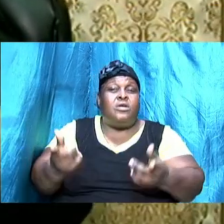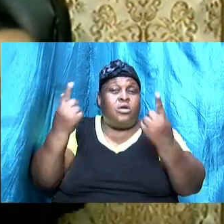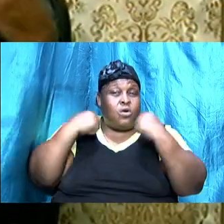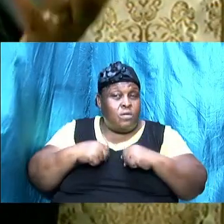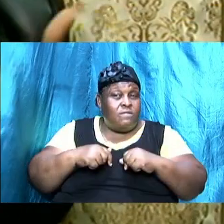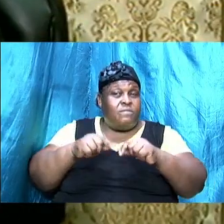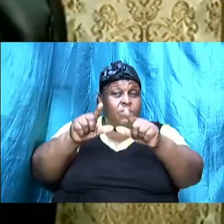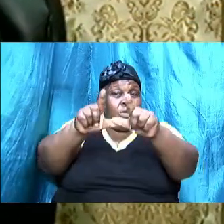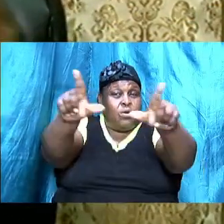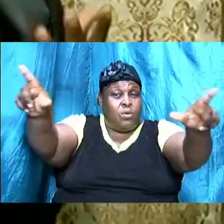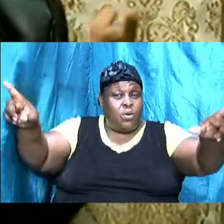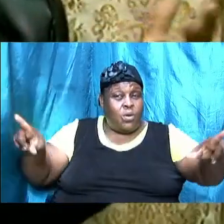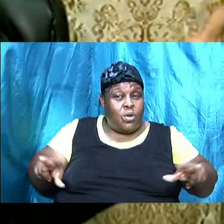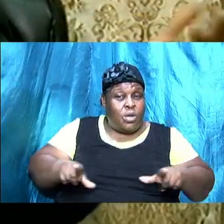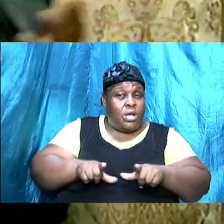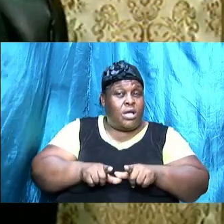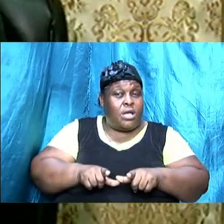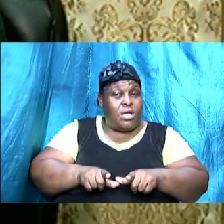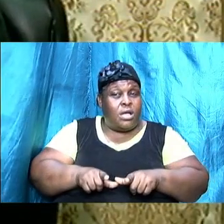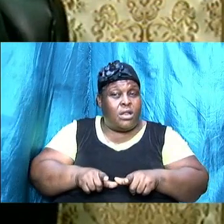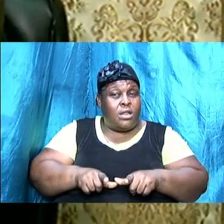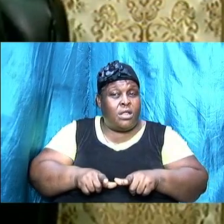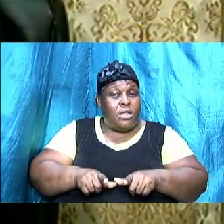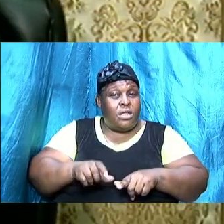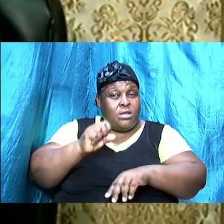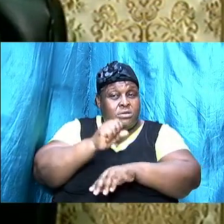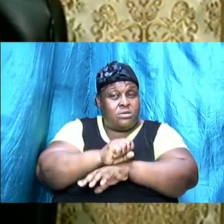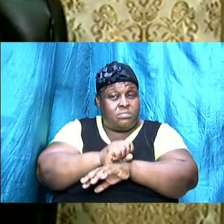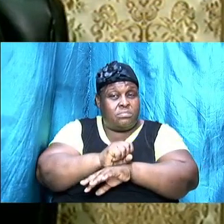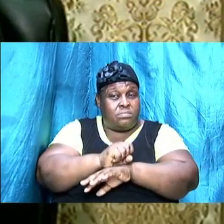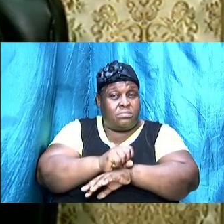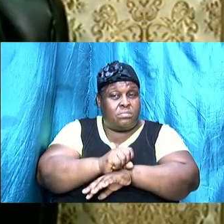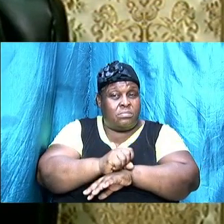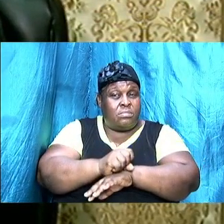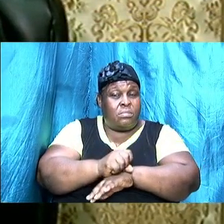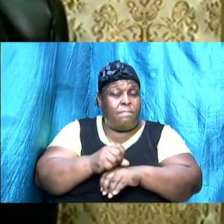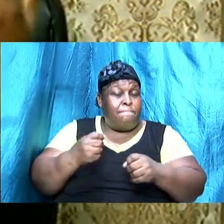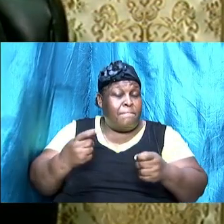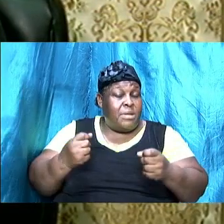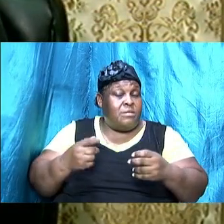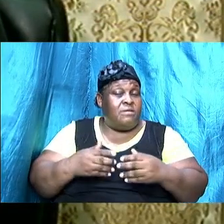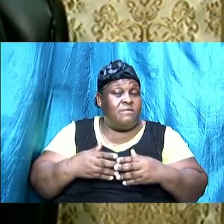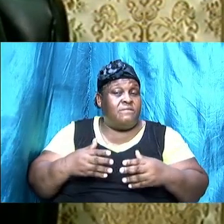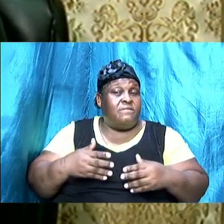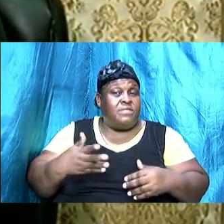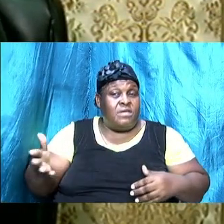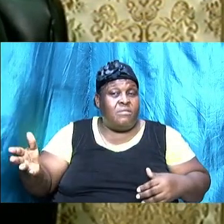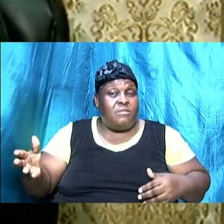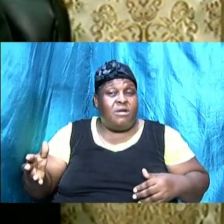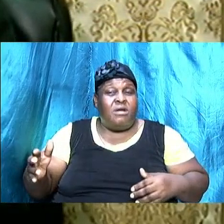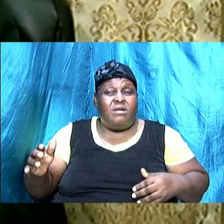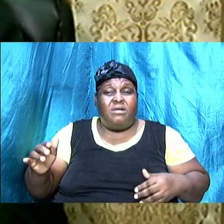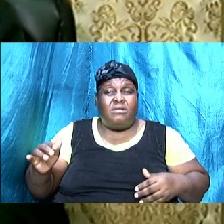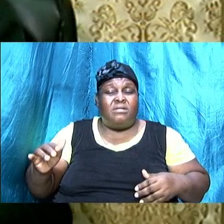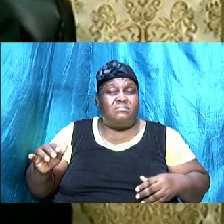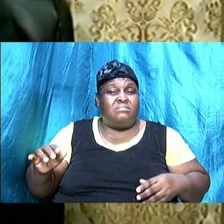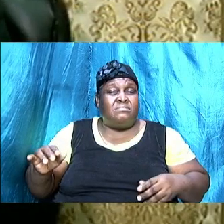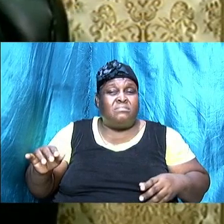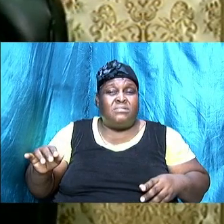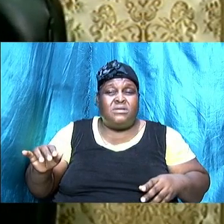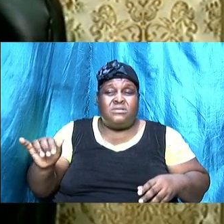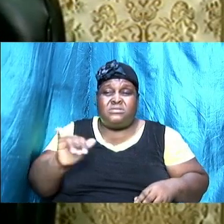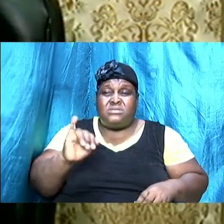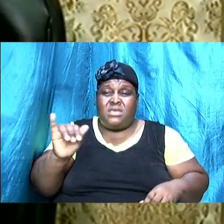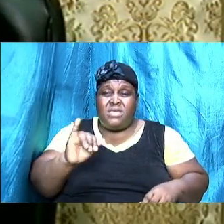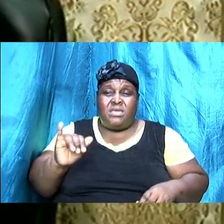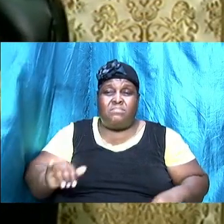the road or up the road. Or no, they are coming from all over, and because a couple of them are similar. So I might read one and you might